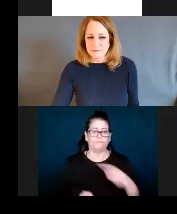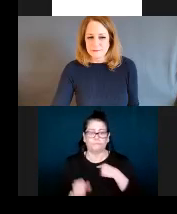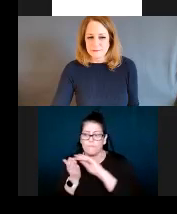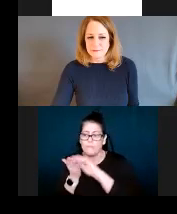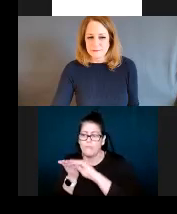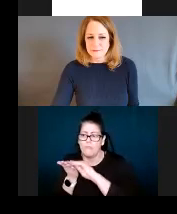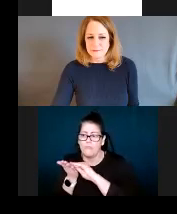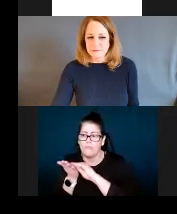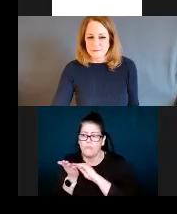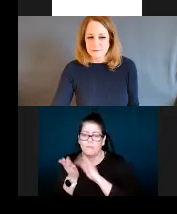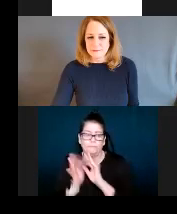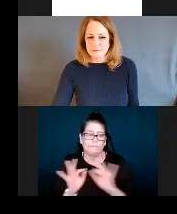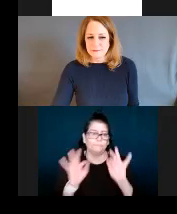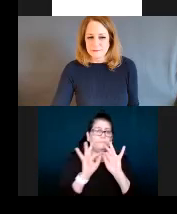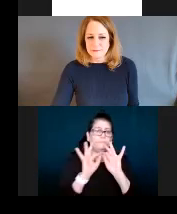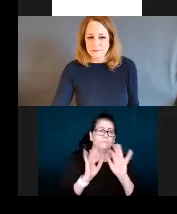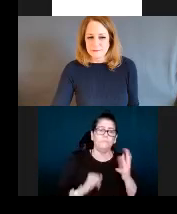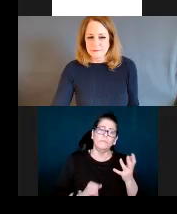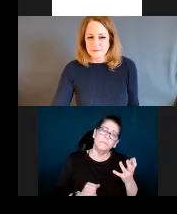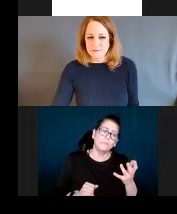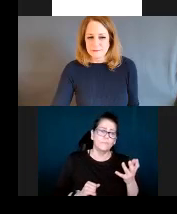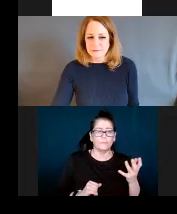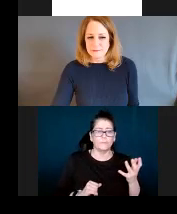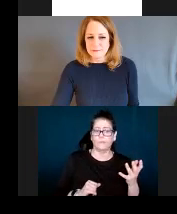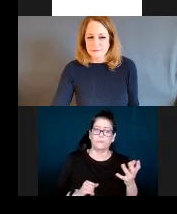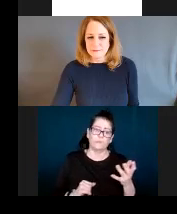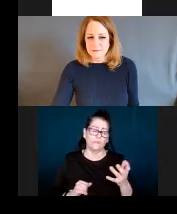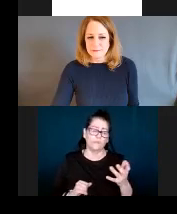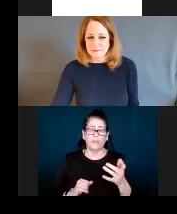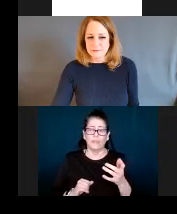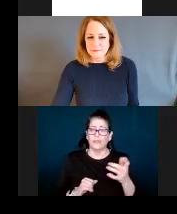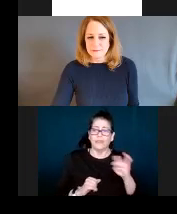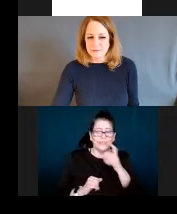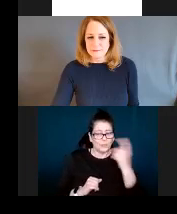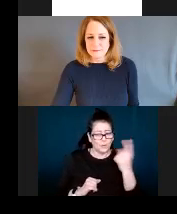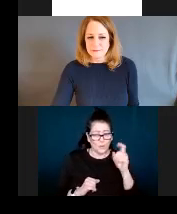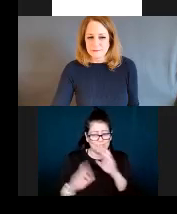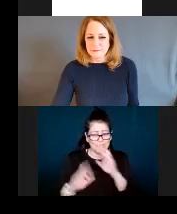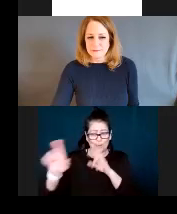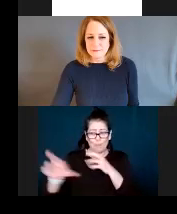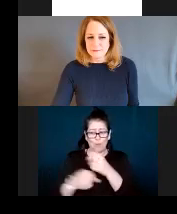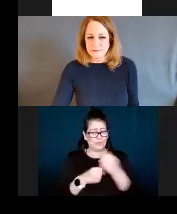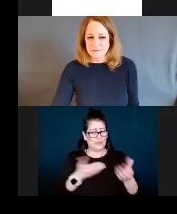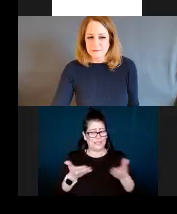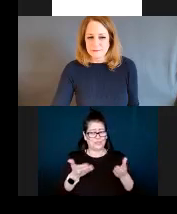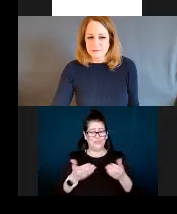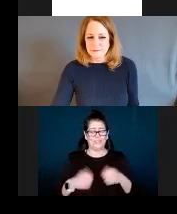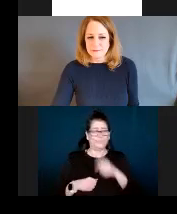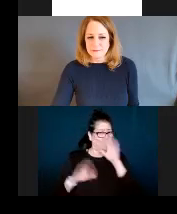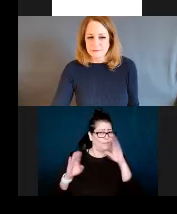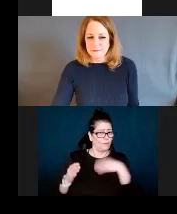survivors to report in order to get most of the services that they would need. So don't focus too much on